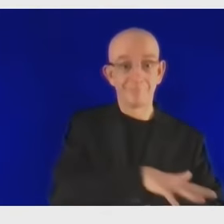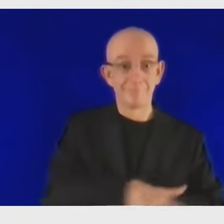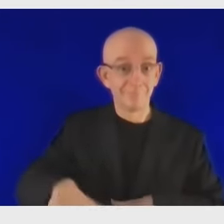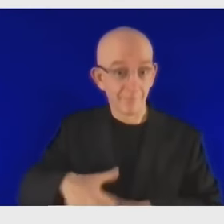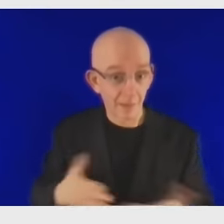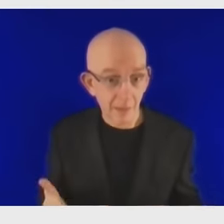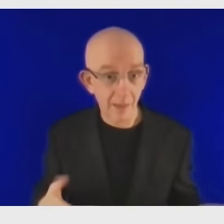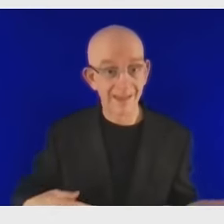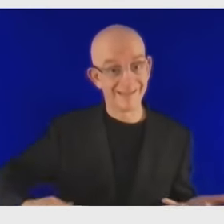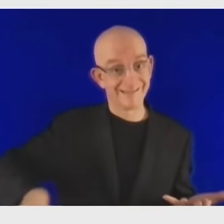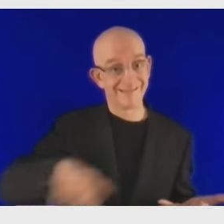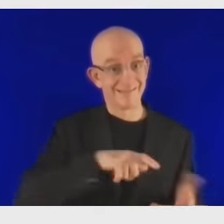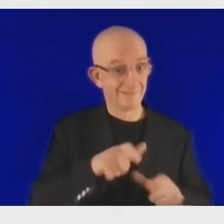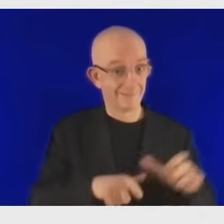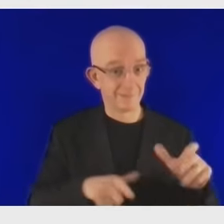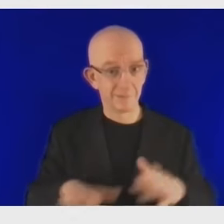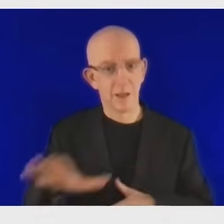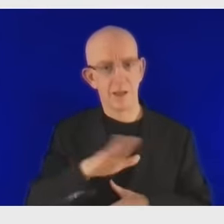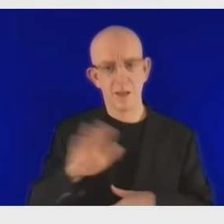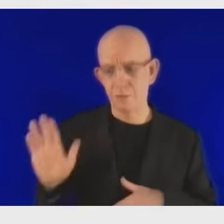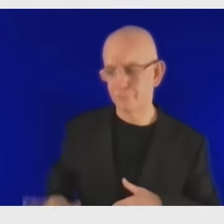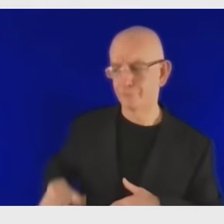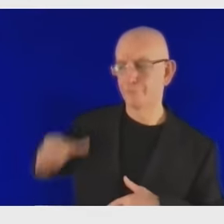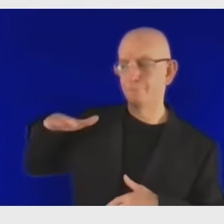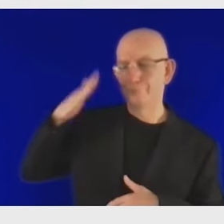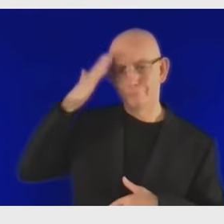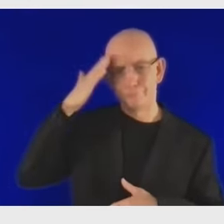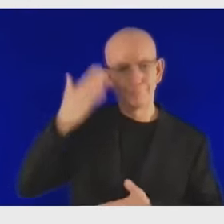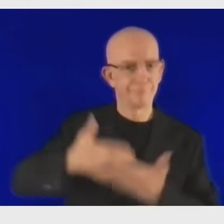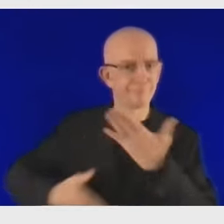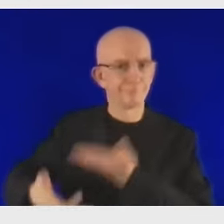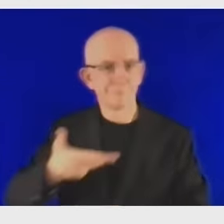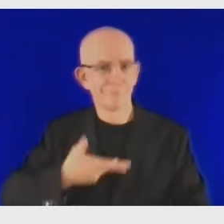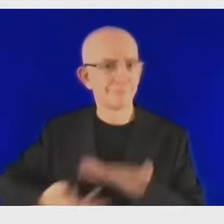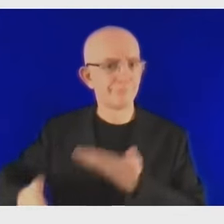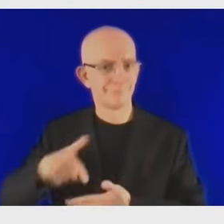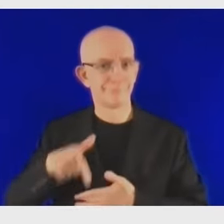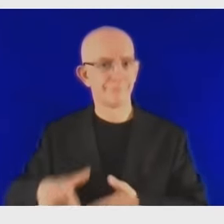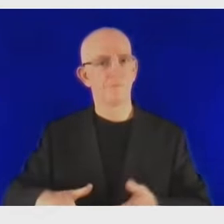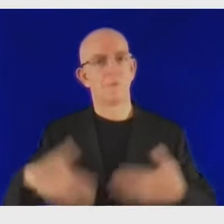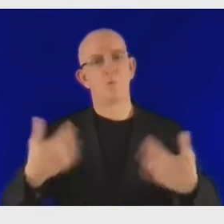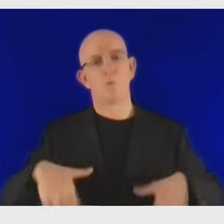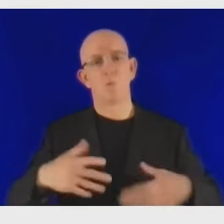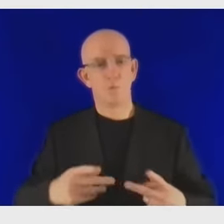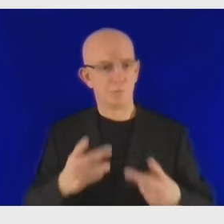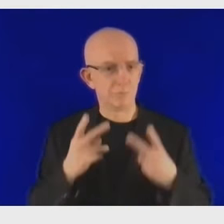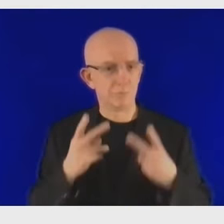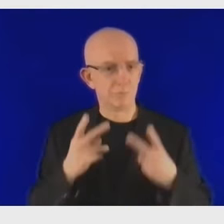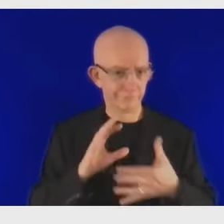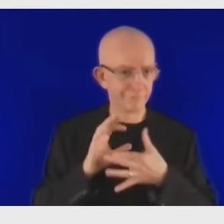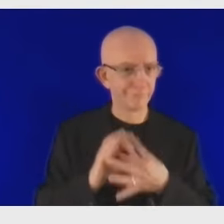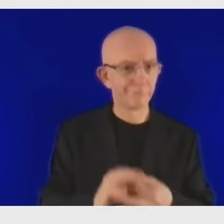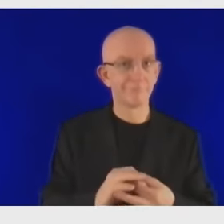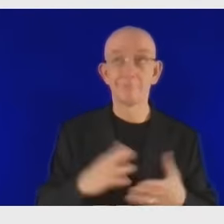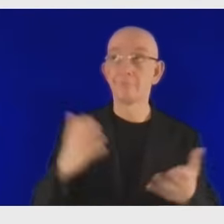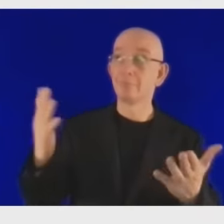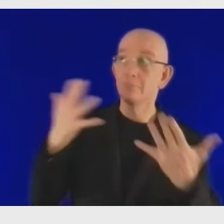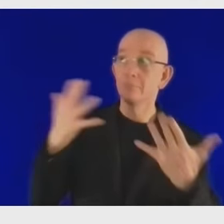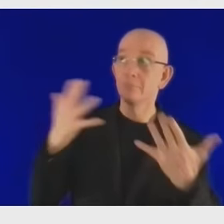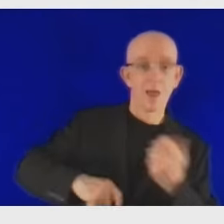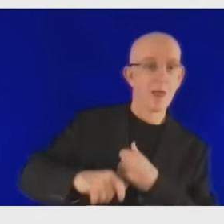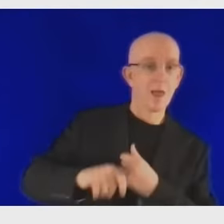But unfortunately, because of imposition of developmental worldview and extractive developmental projects, our traditional knowledge